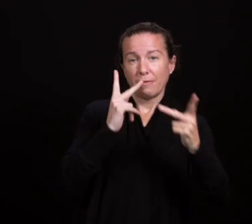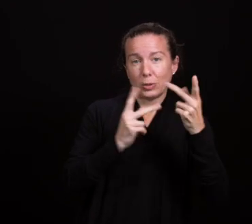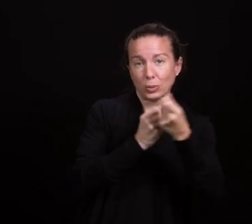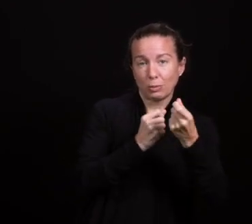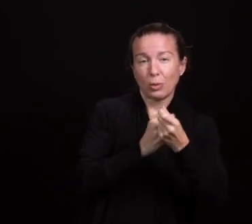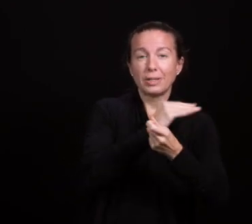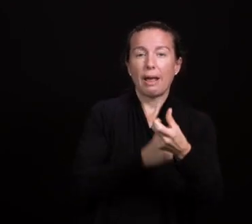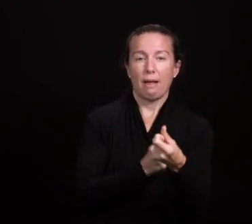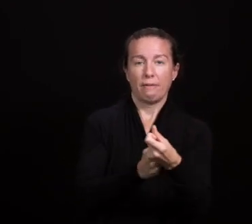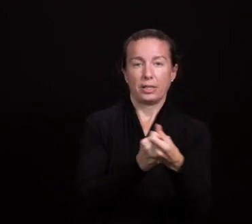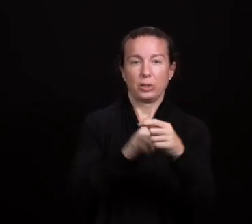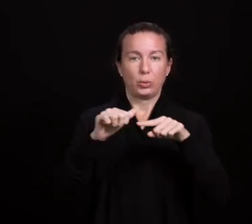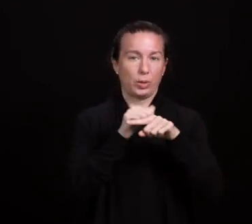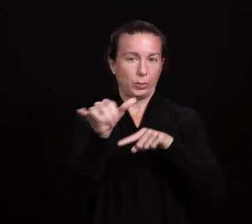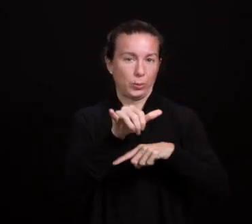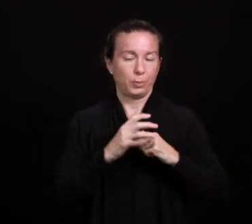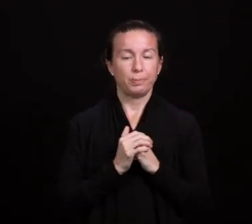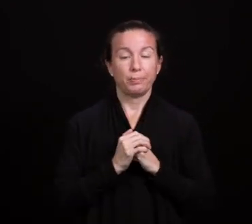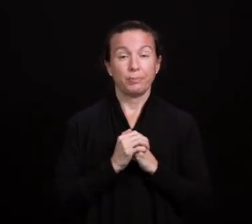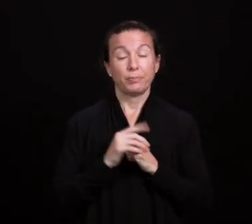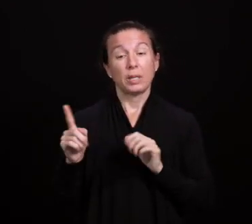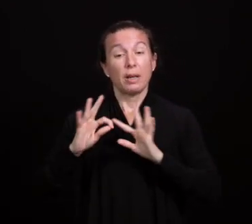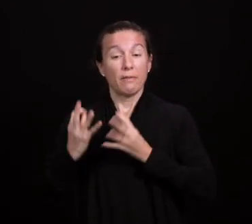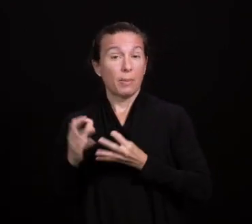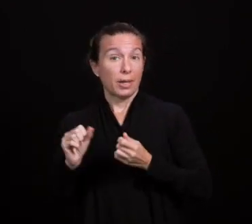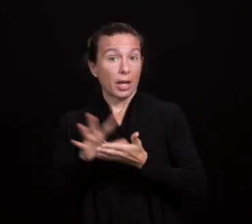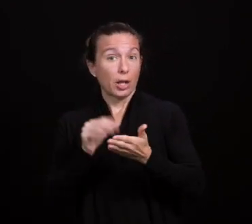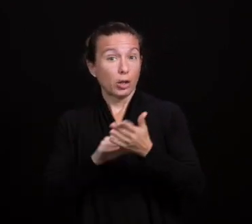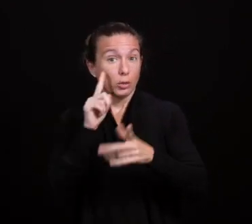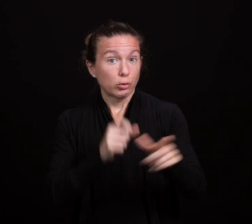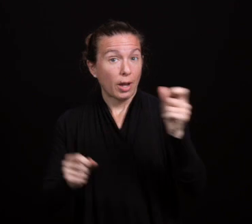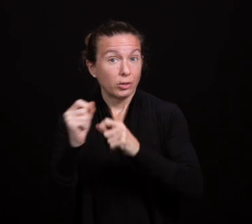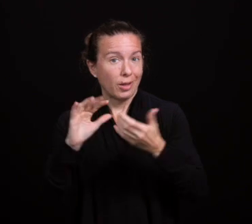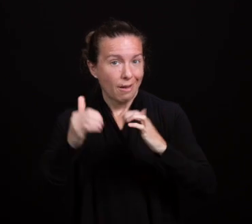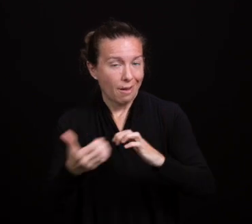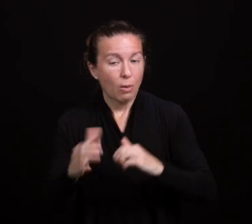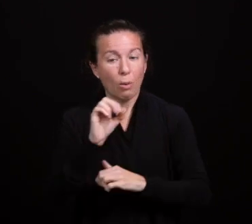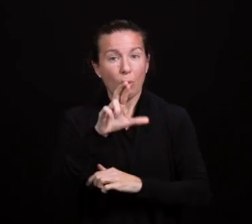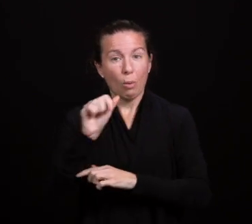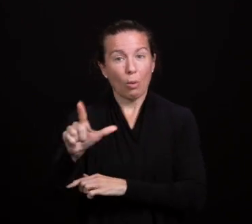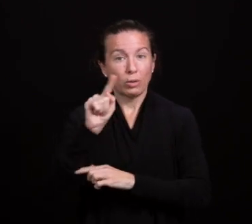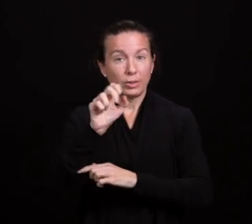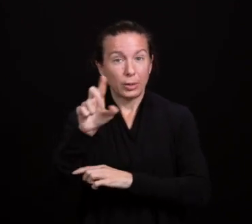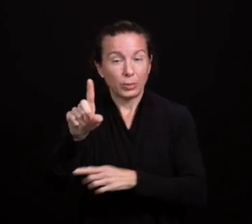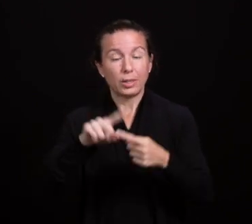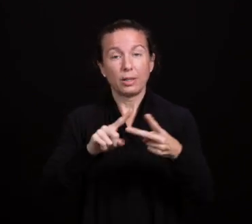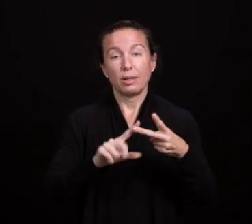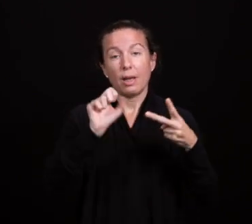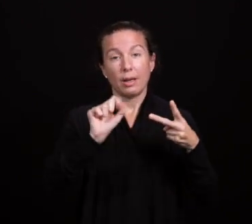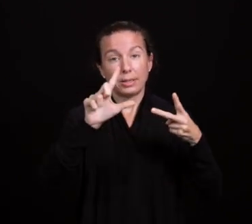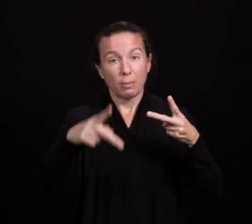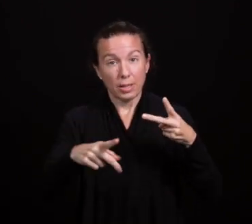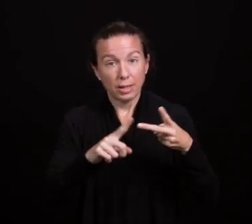training. Families can learn strategies to support this approach through oral teachers of the deaf, speech-language